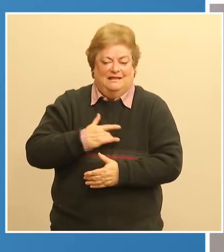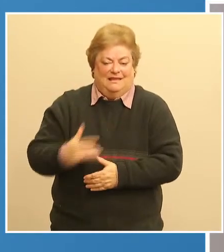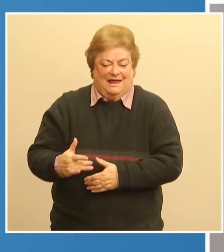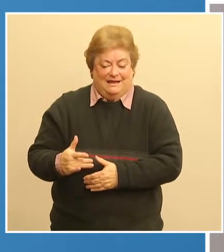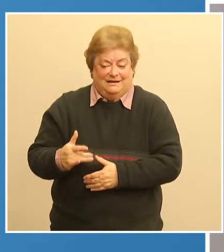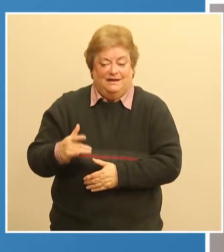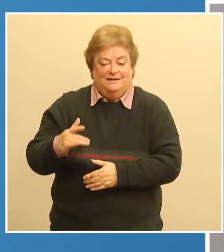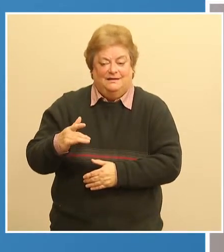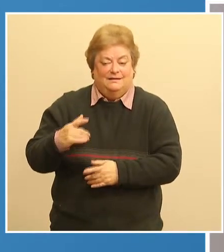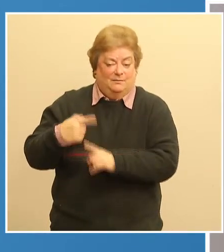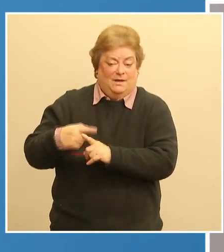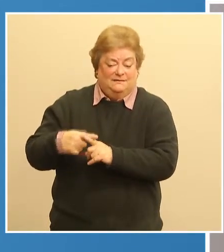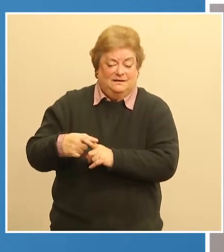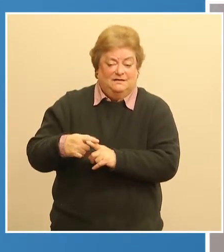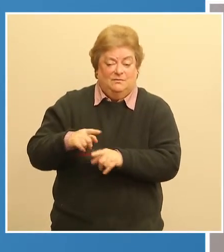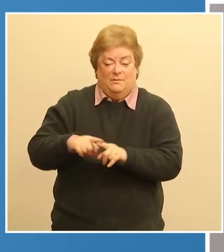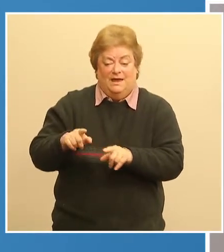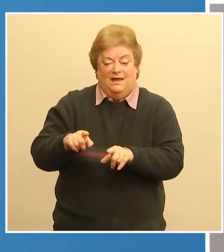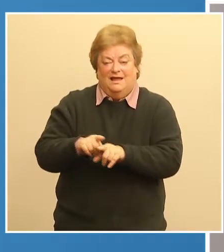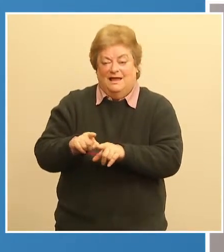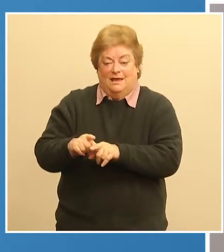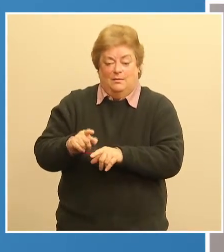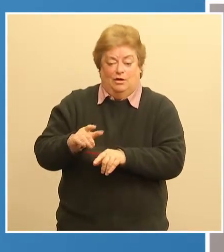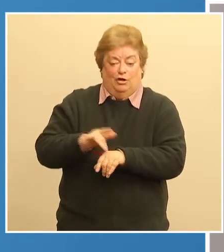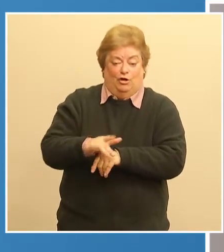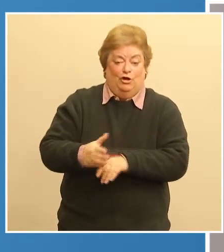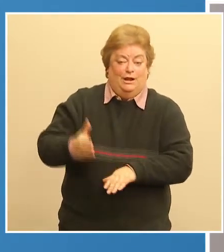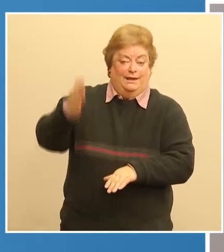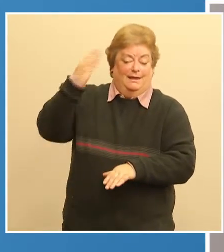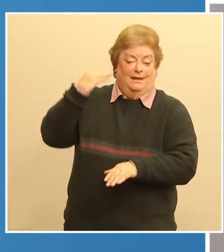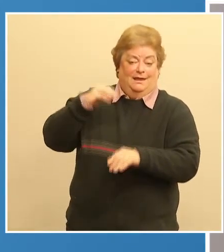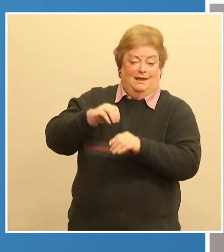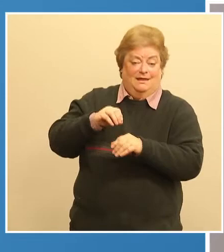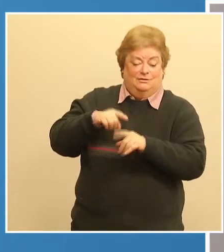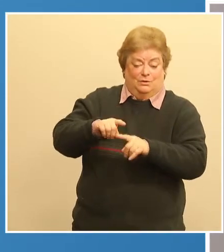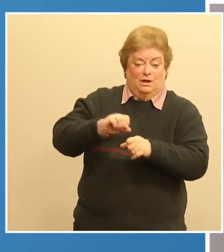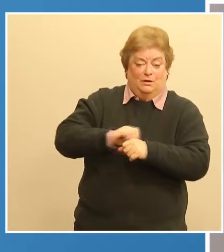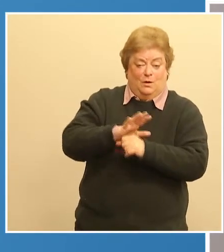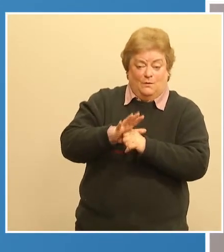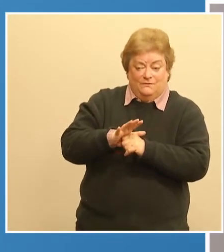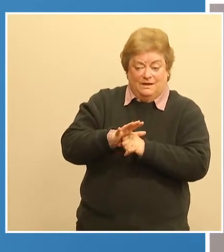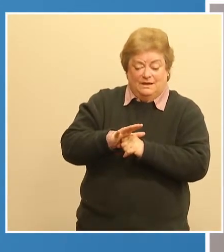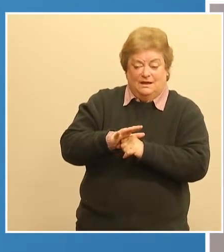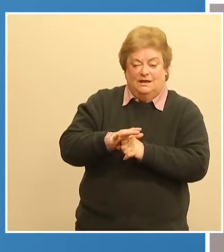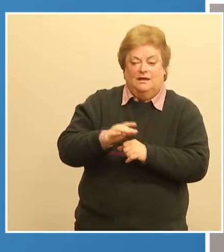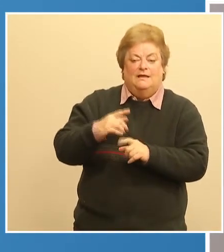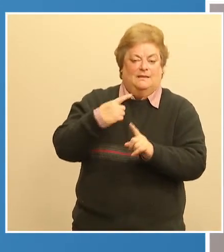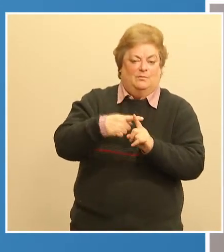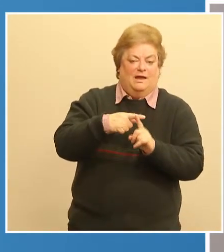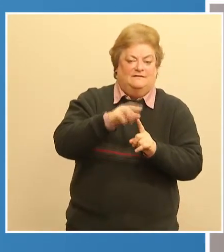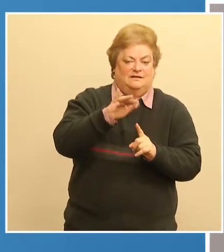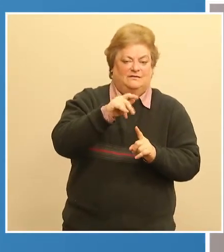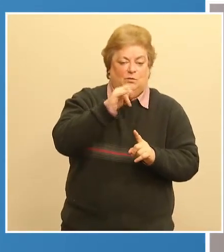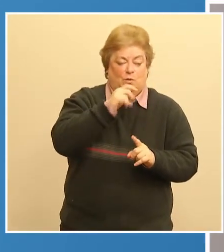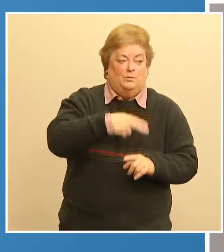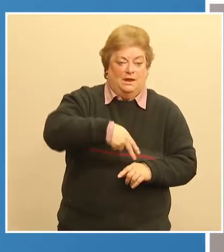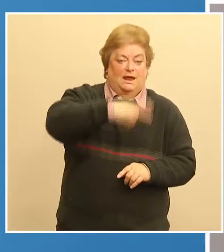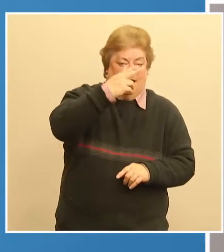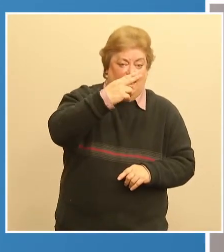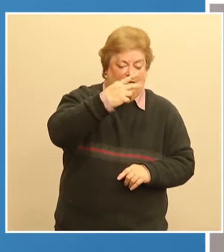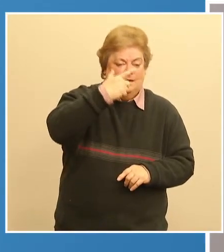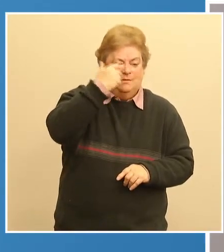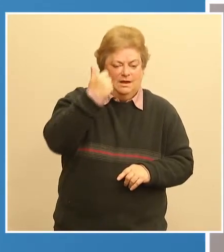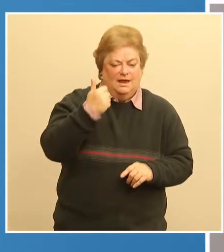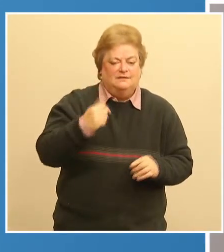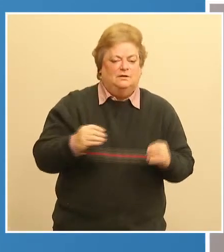in the pandemic, for example, like if we had an outbreak or something and testing was limited, positivity rate would be really high